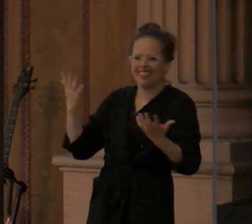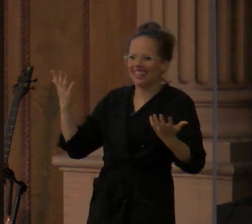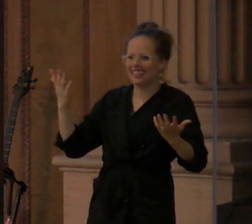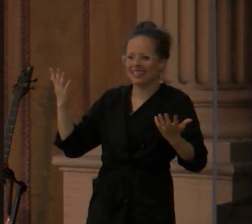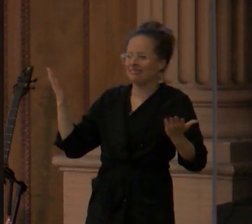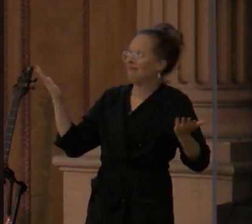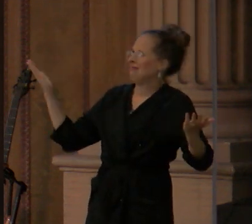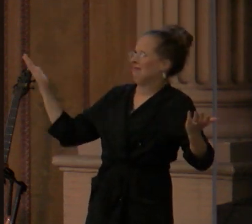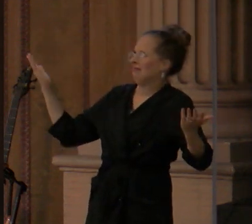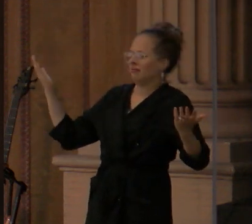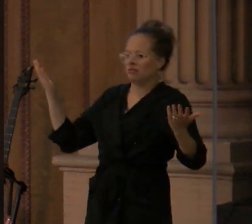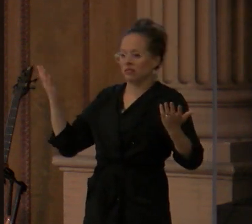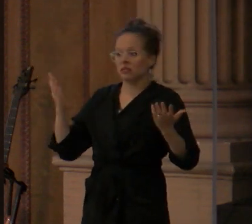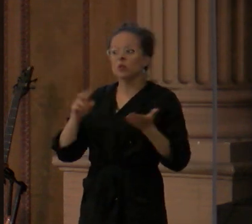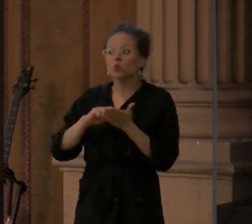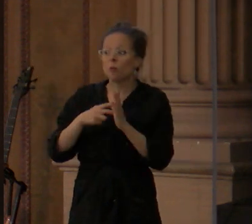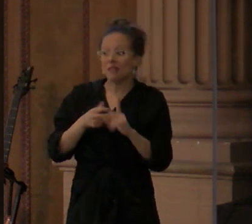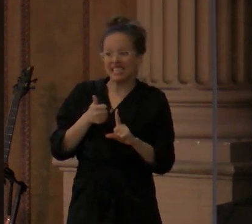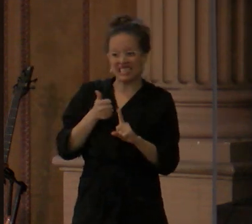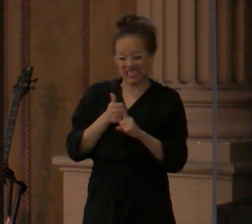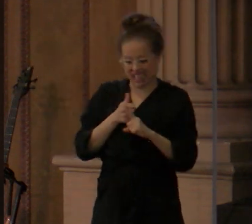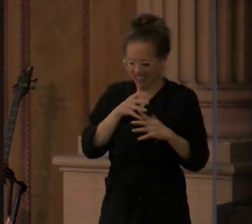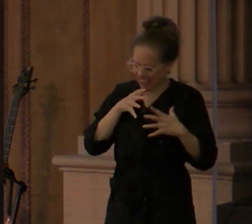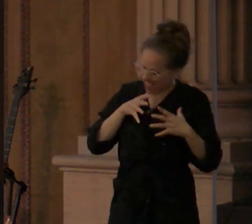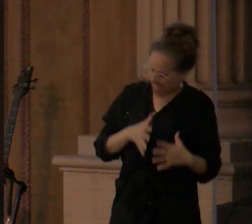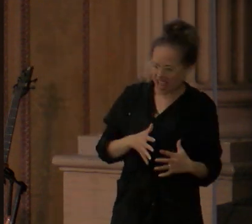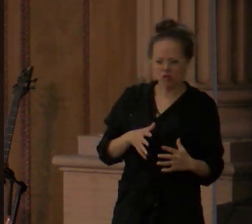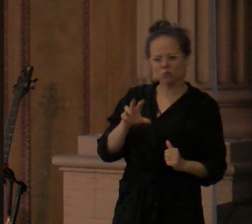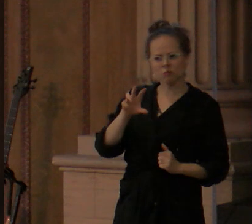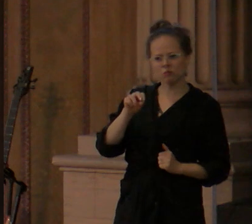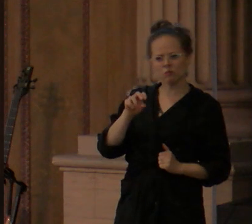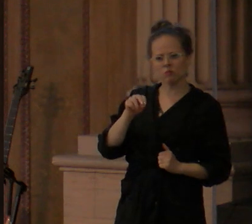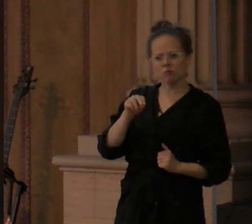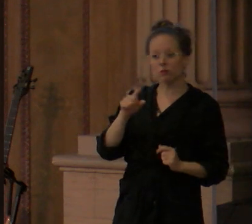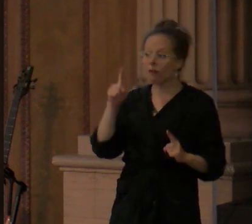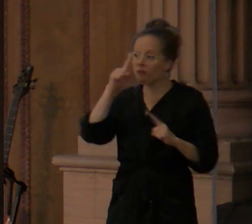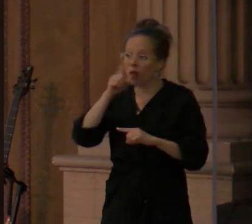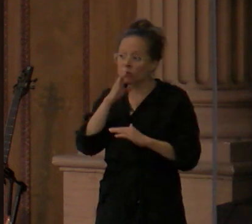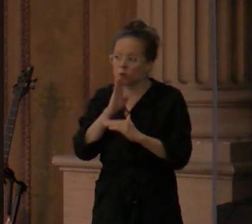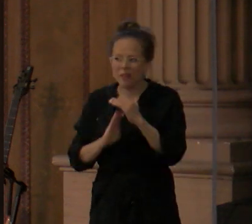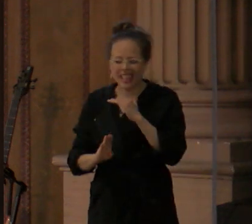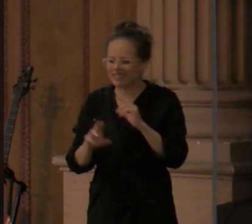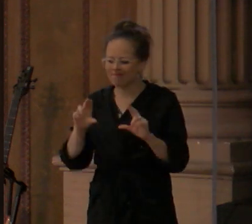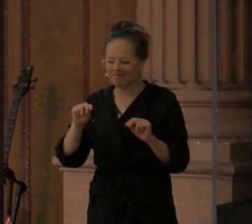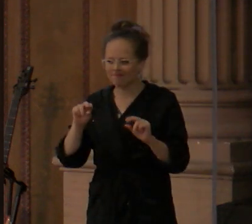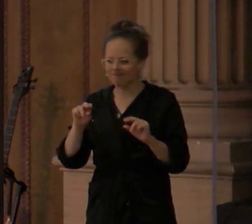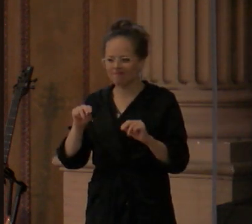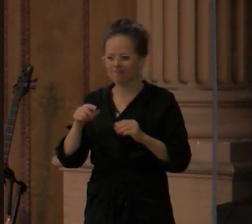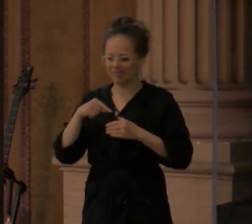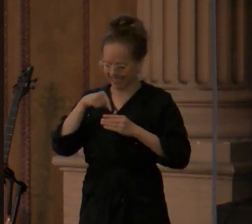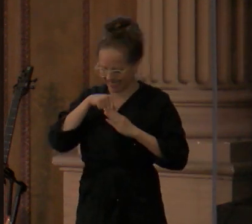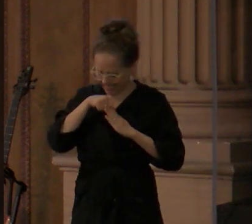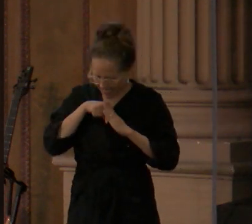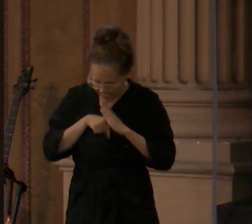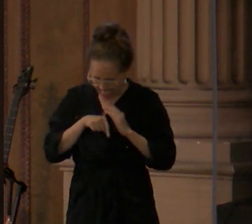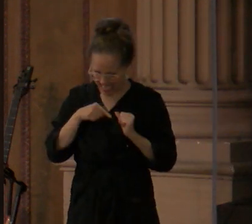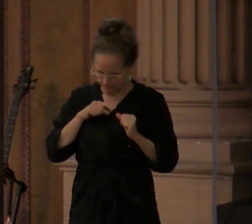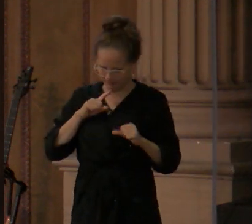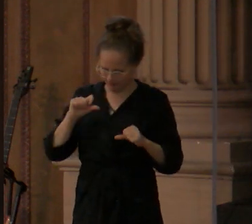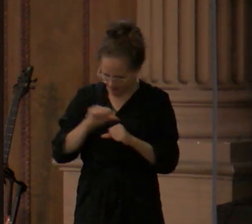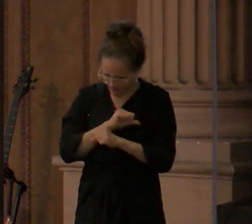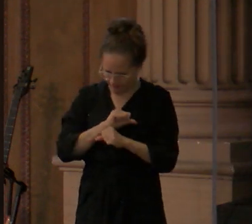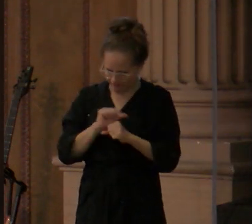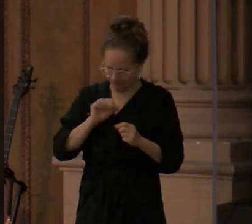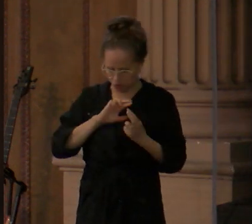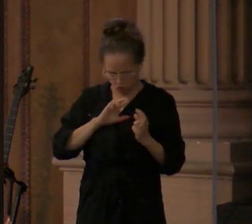And this is not self-hatred. It's not a false humility. It's a deep form of repentance that comes from realizing